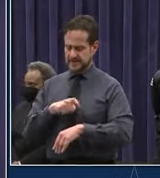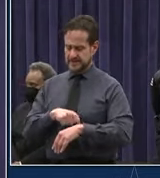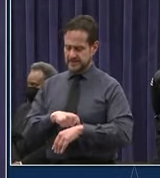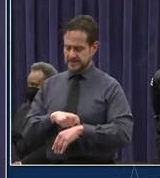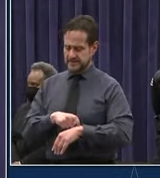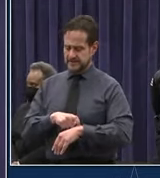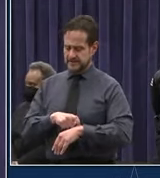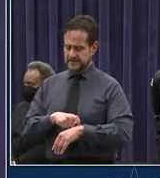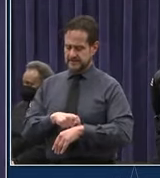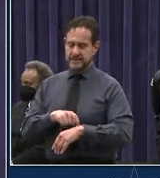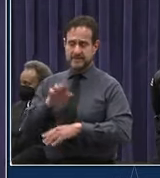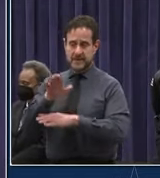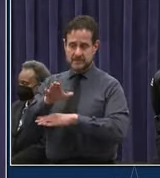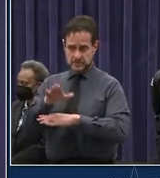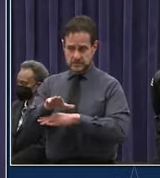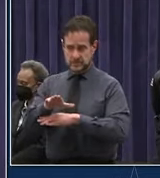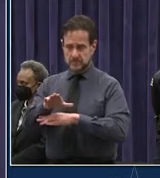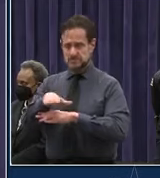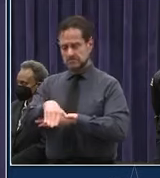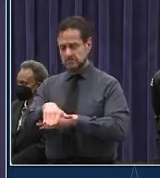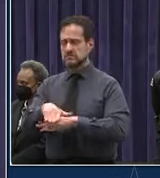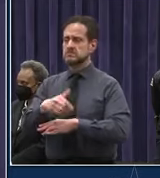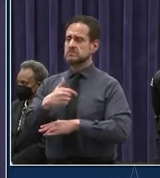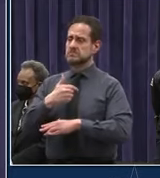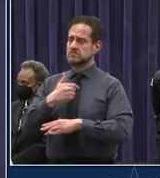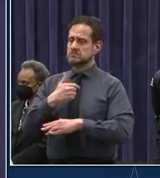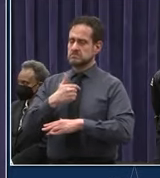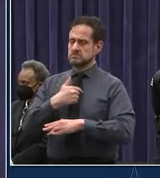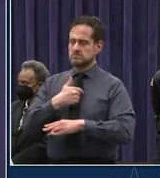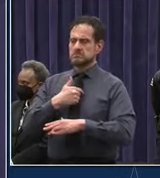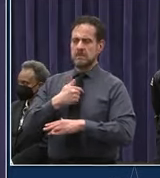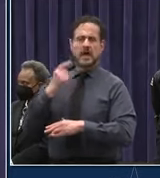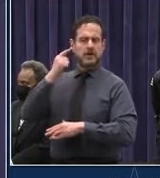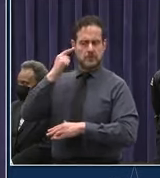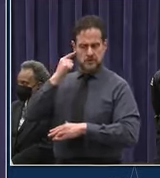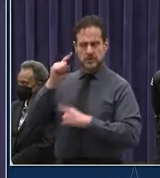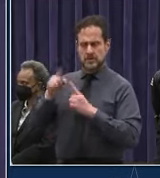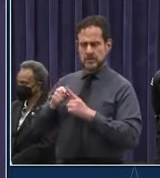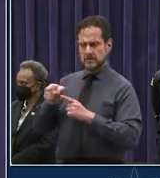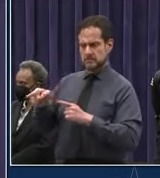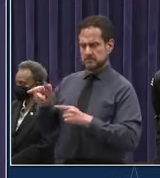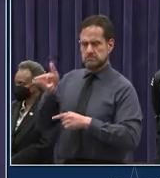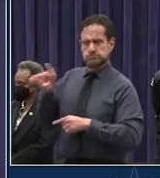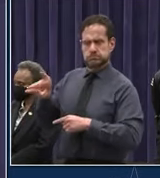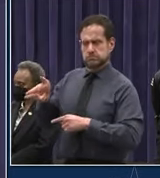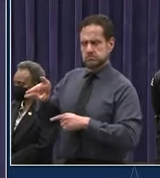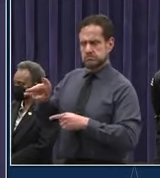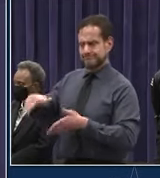Saturday afternoon and early evening, I was alerted to this tragic incident